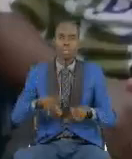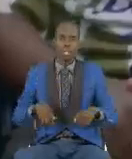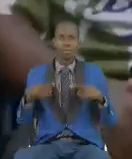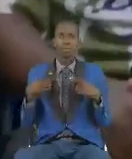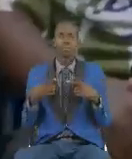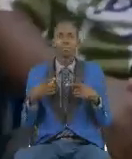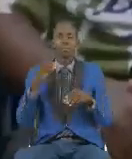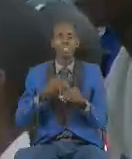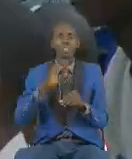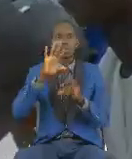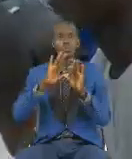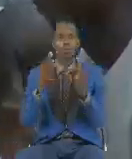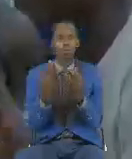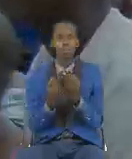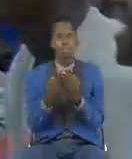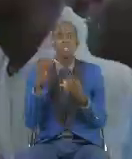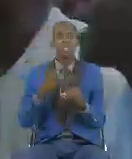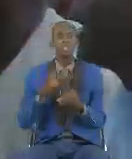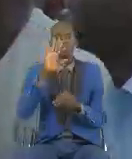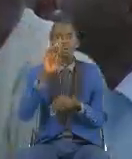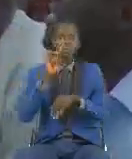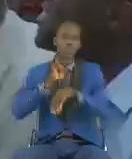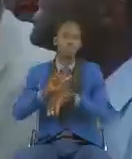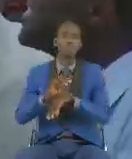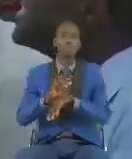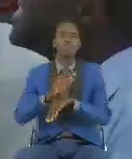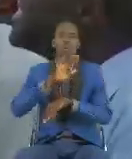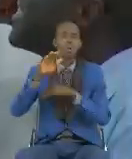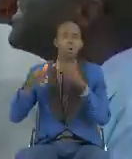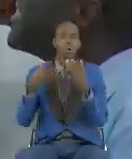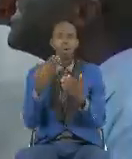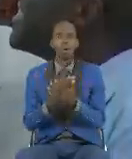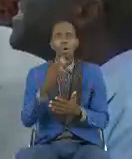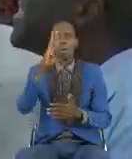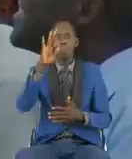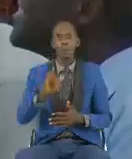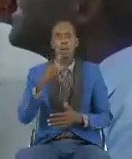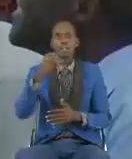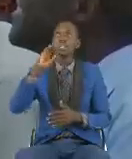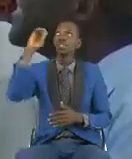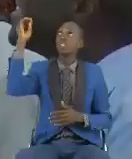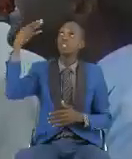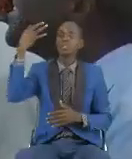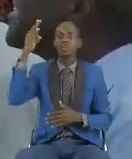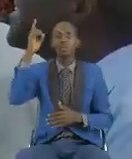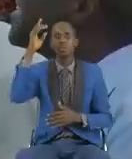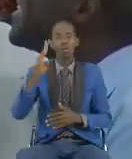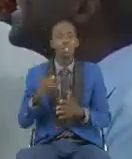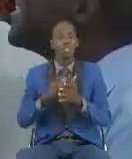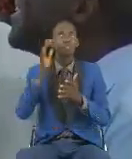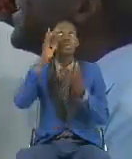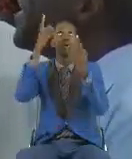your family, amen. In your ministry, amen. All by the grace of God, it will come